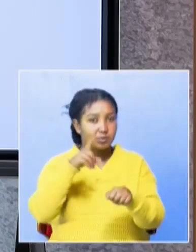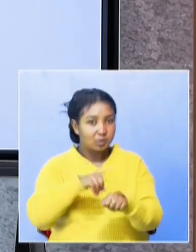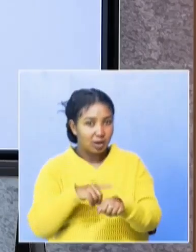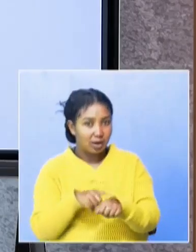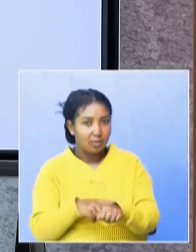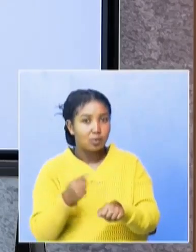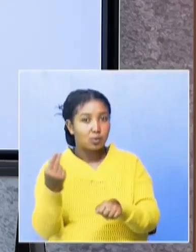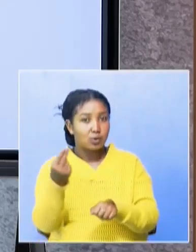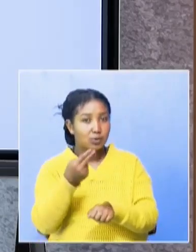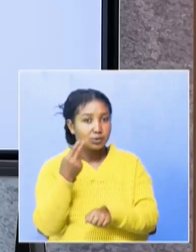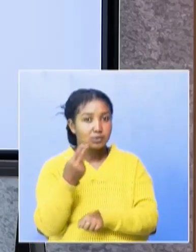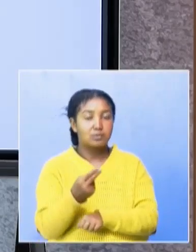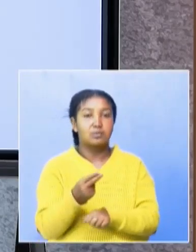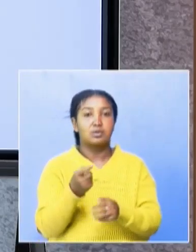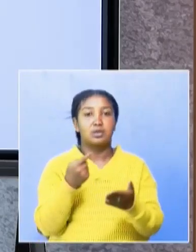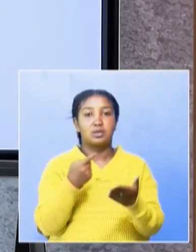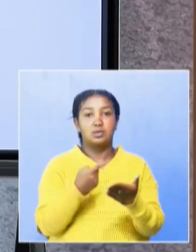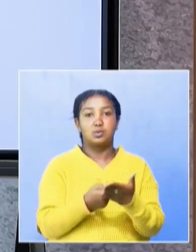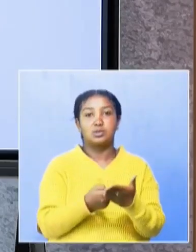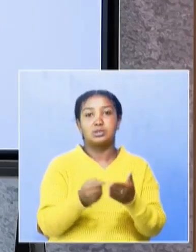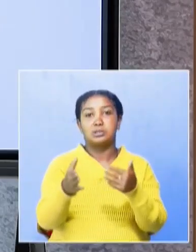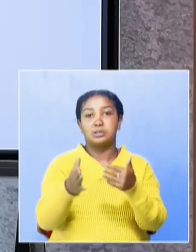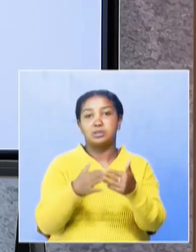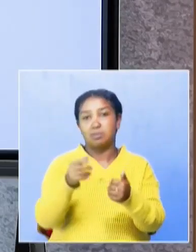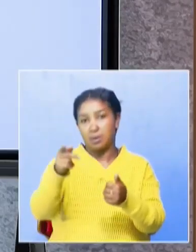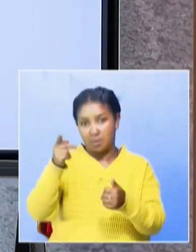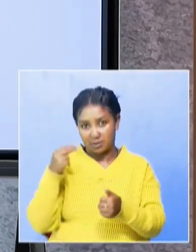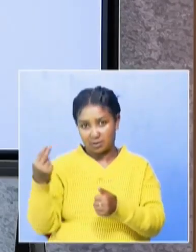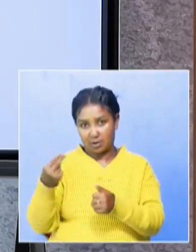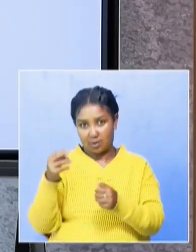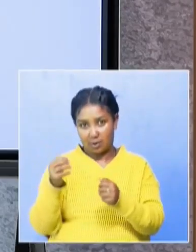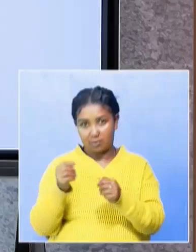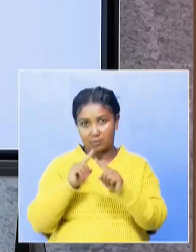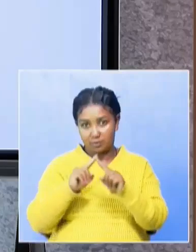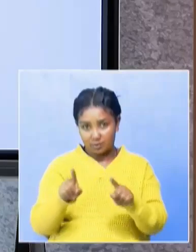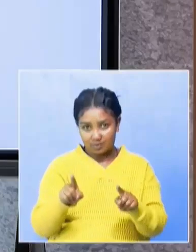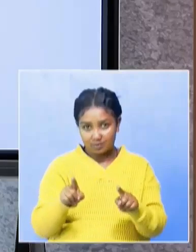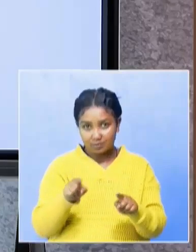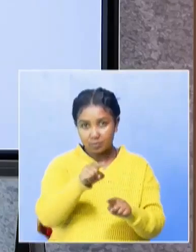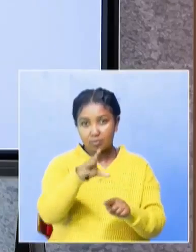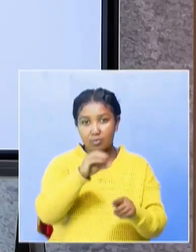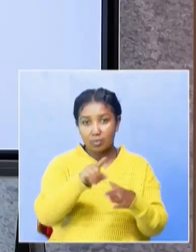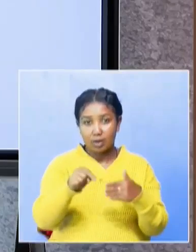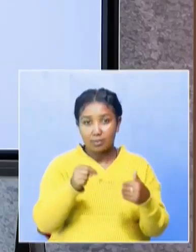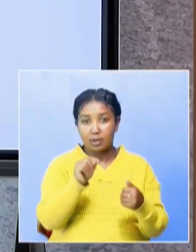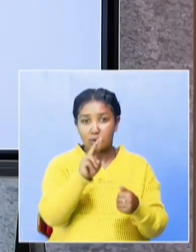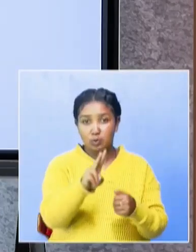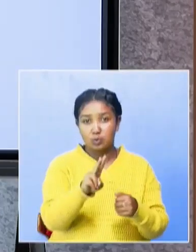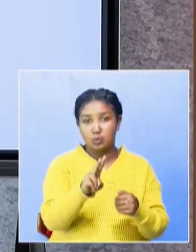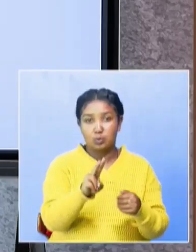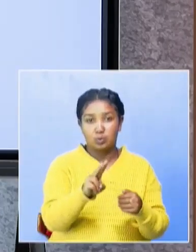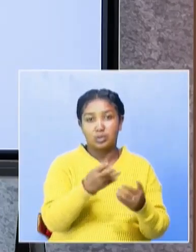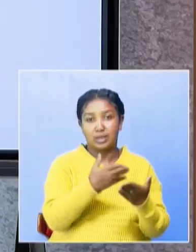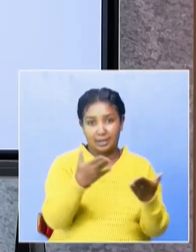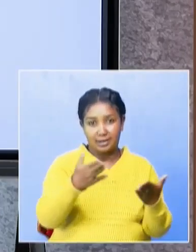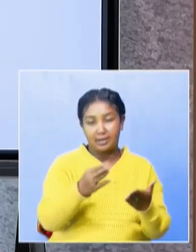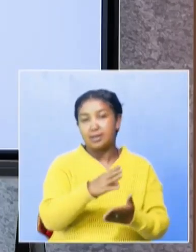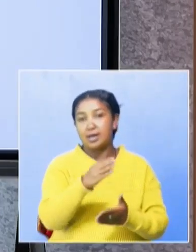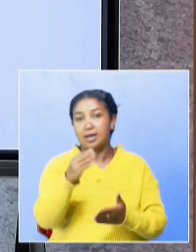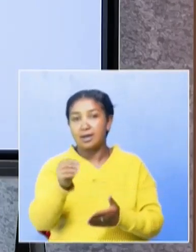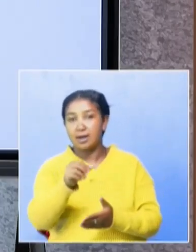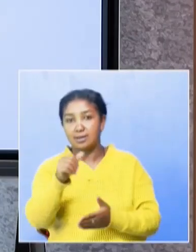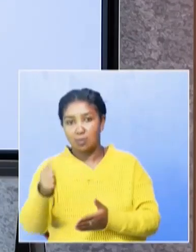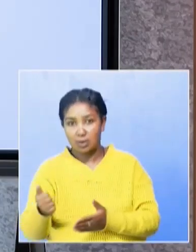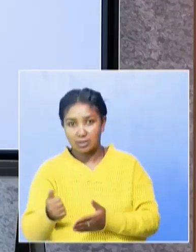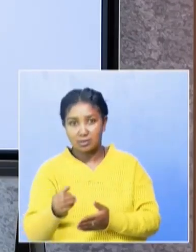time, we use it with simple past, especially if you're talking about two parents. And